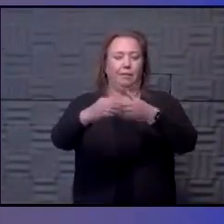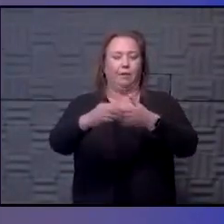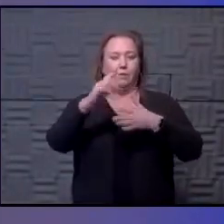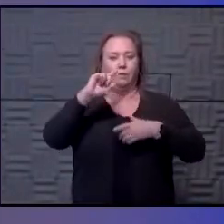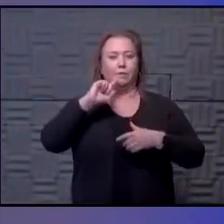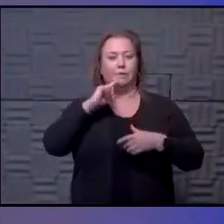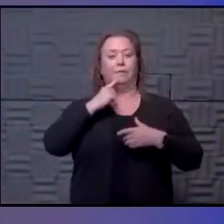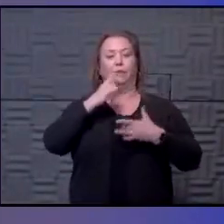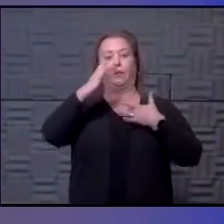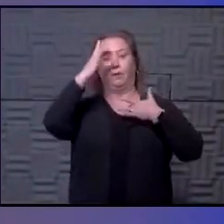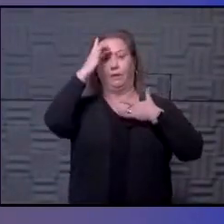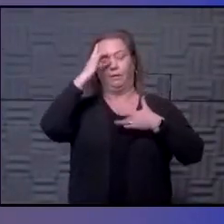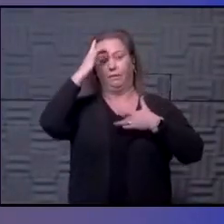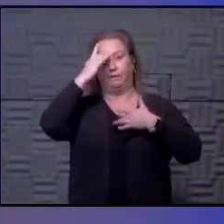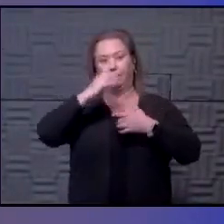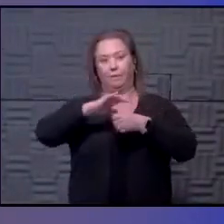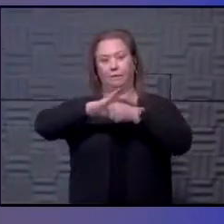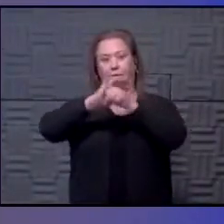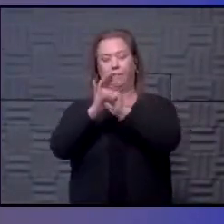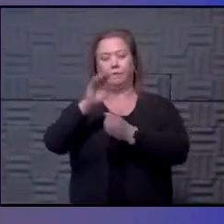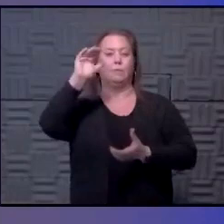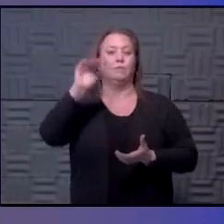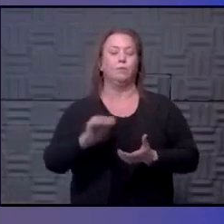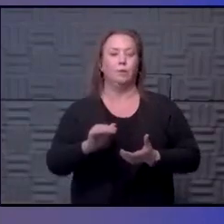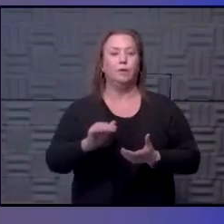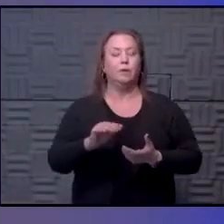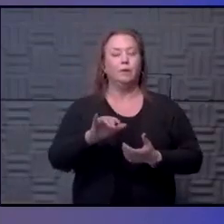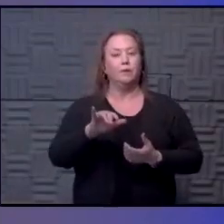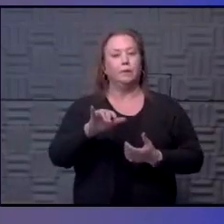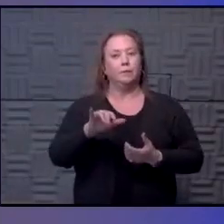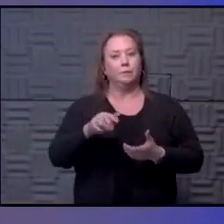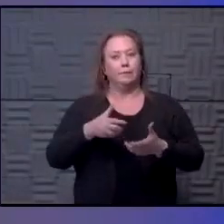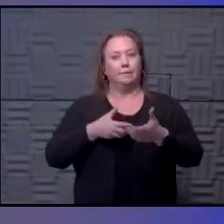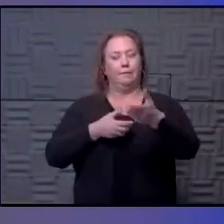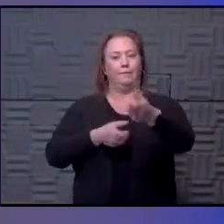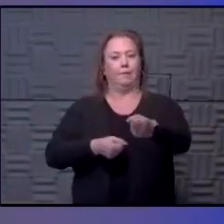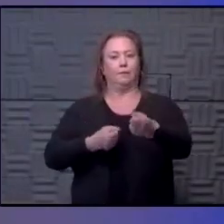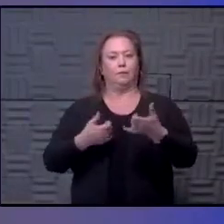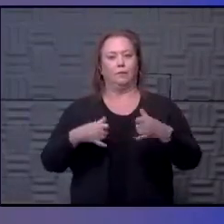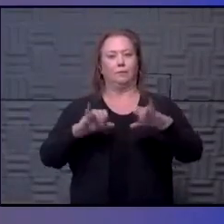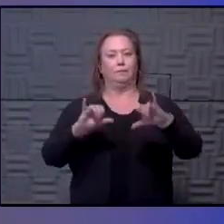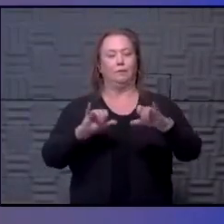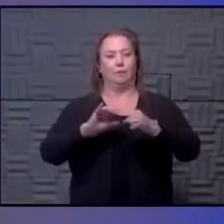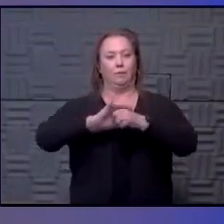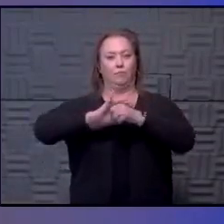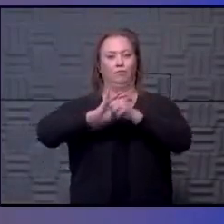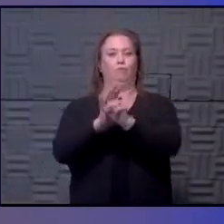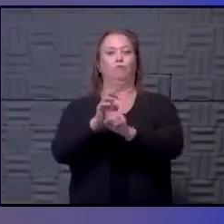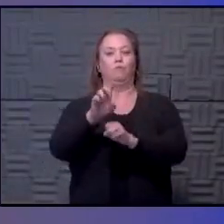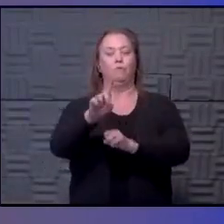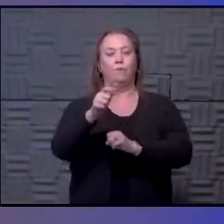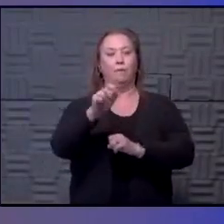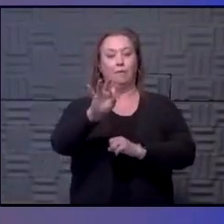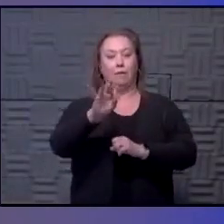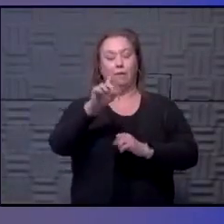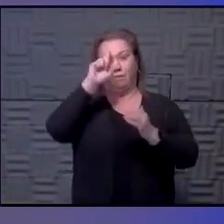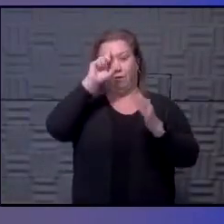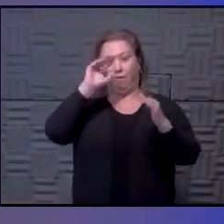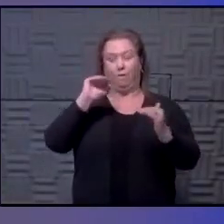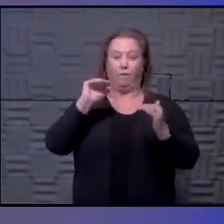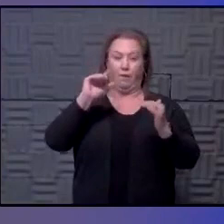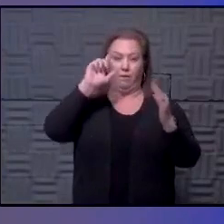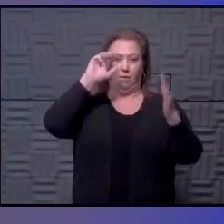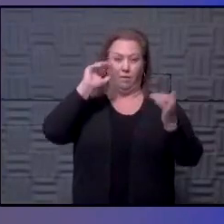vaccinated, has been reduced. So I think there is that degree of confidence that you may still get COVID-19. Hopefully, if you were to get it, it would be